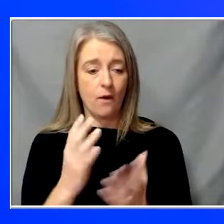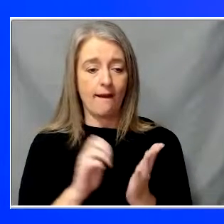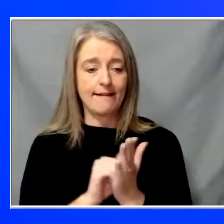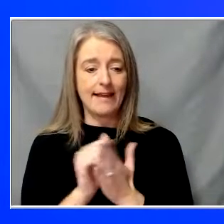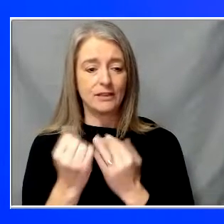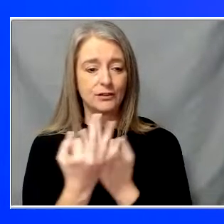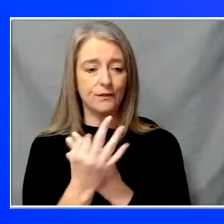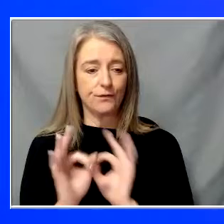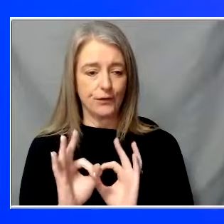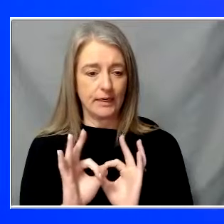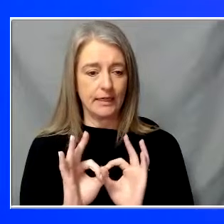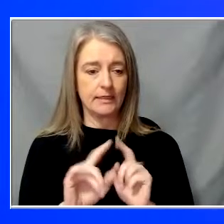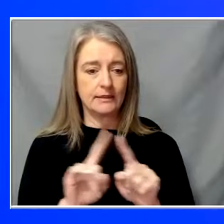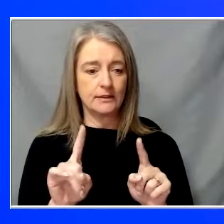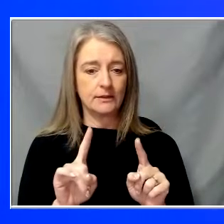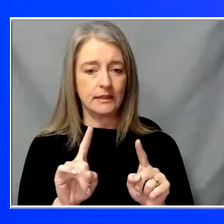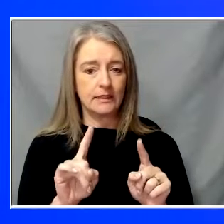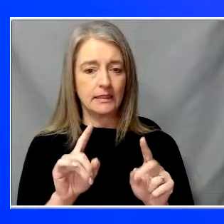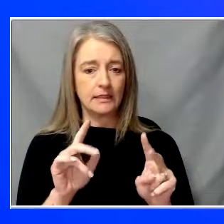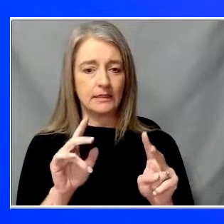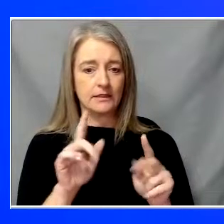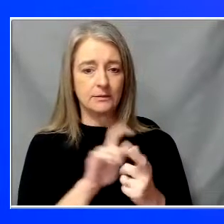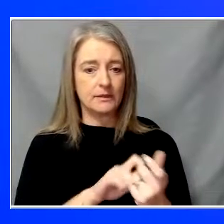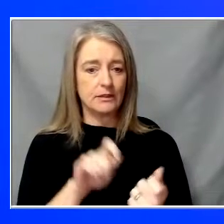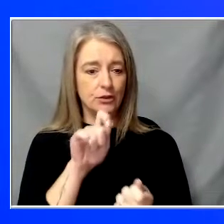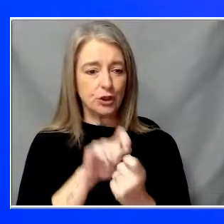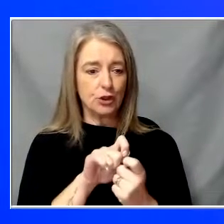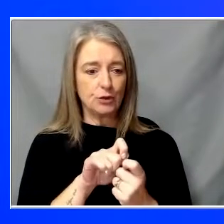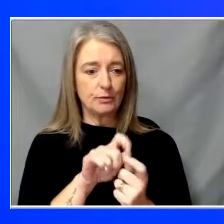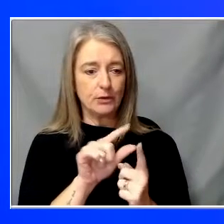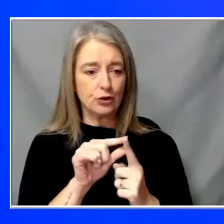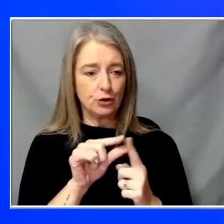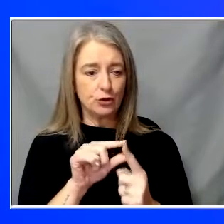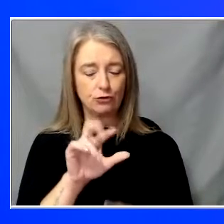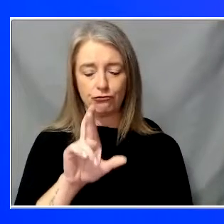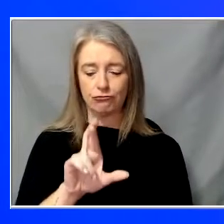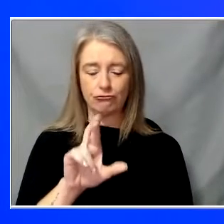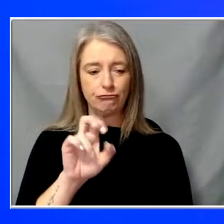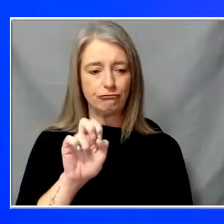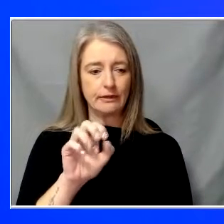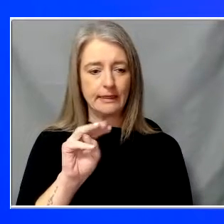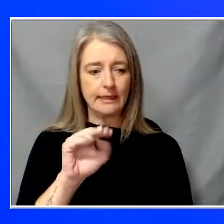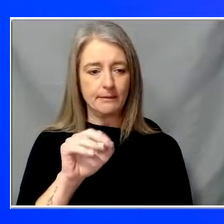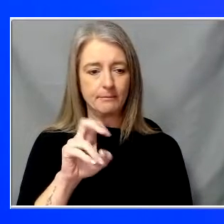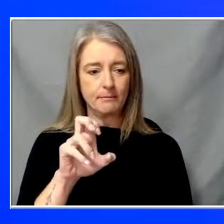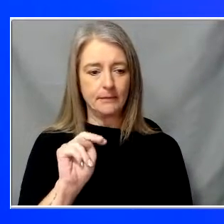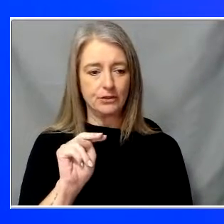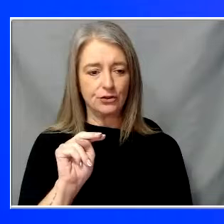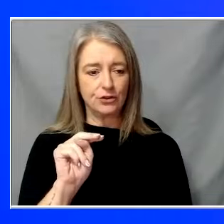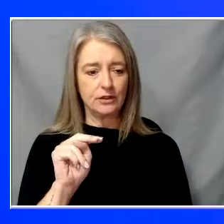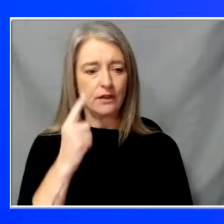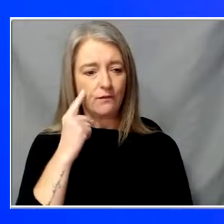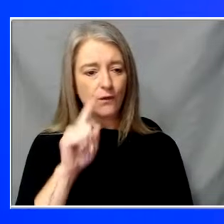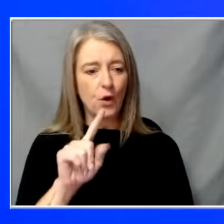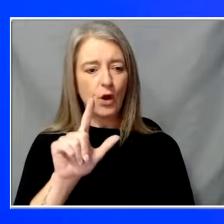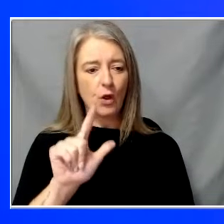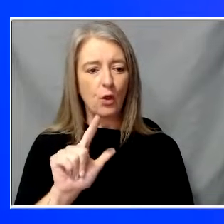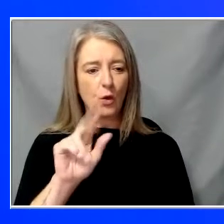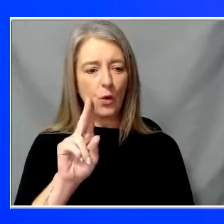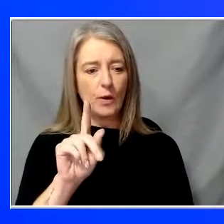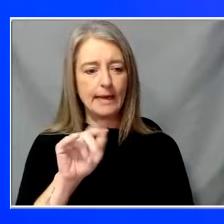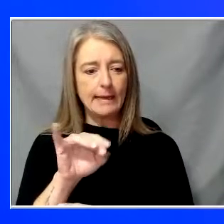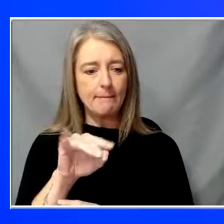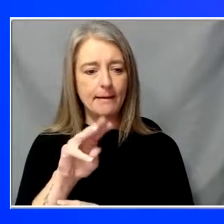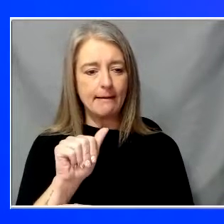to be objective, precise, use a medical term. Remission initially used the word for the leukemia patient. After